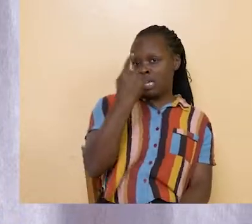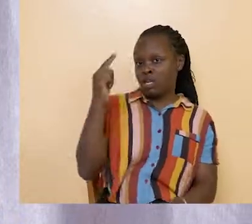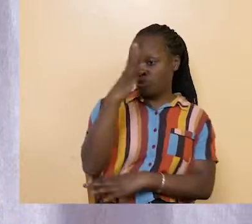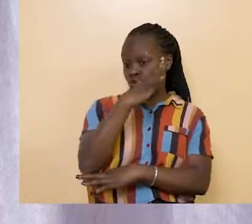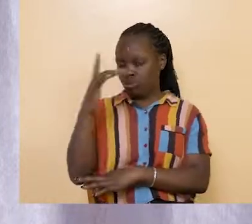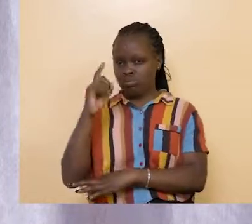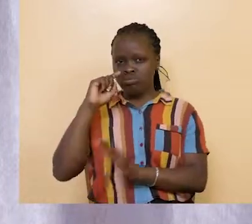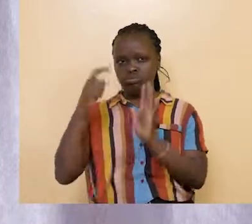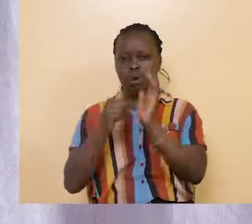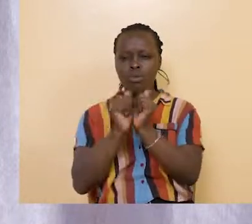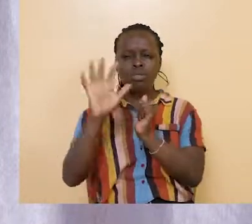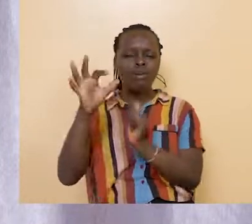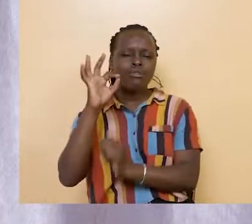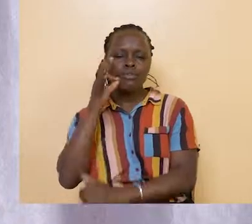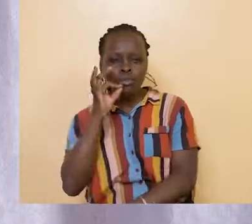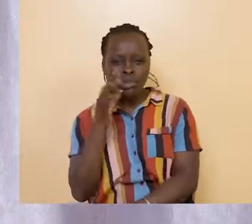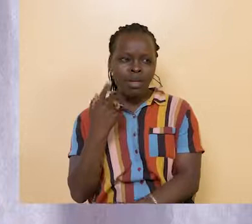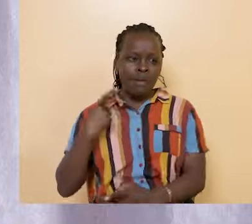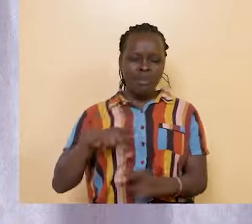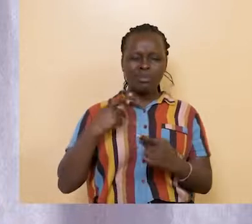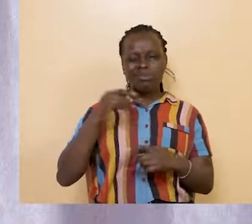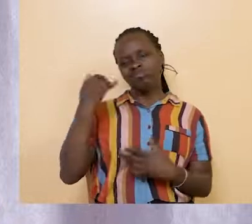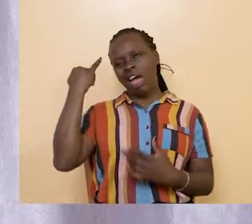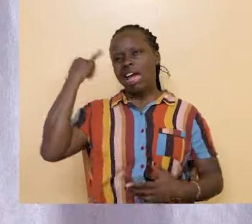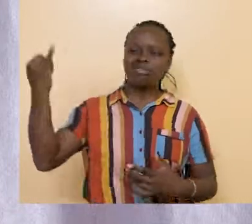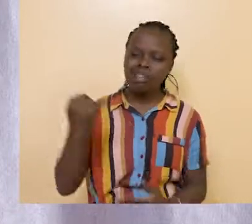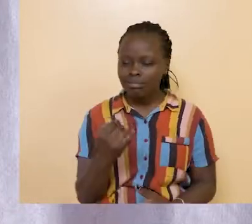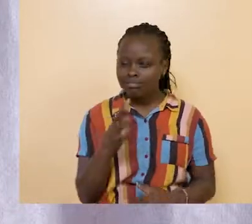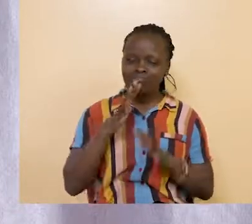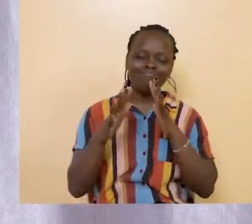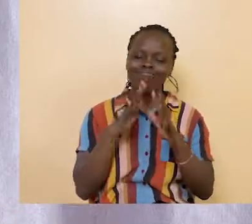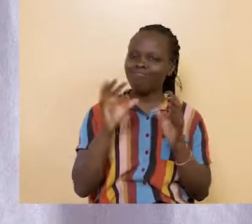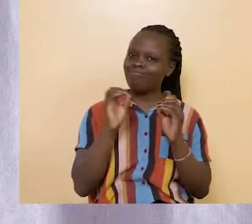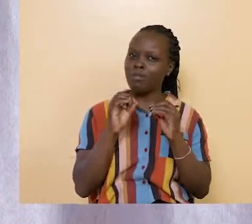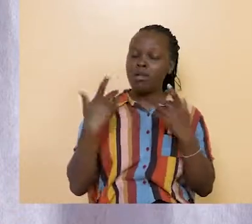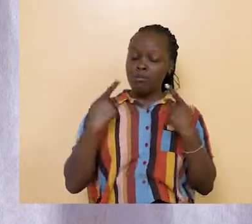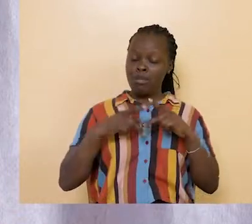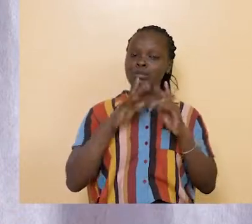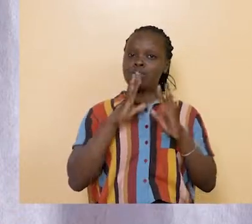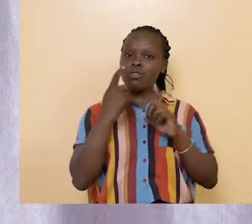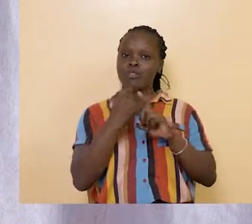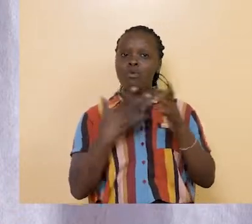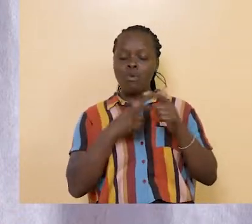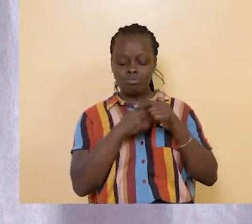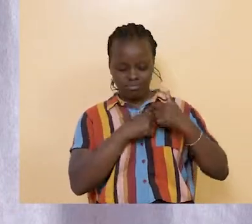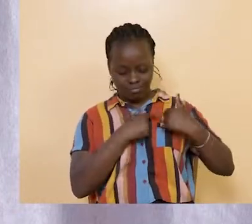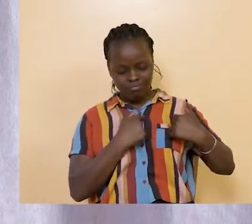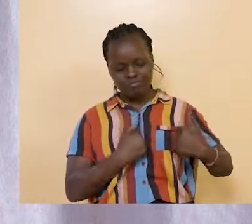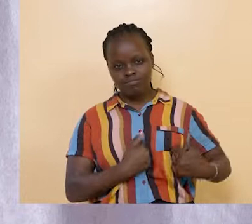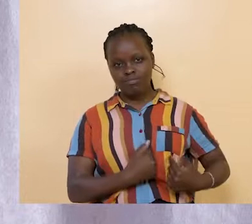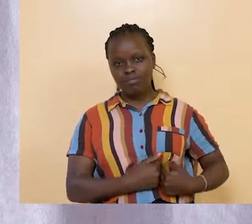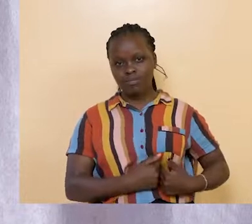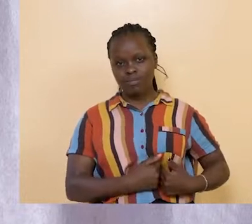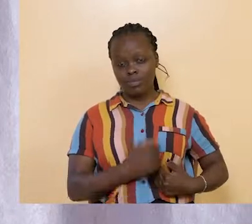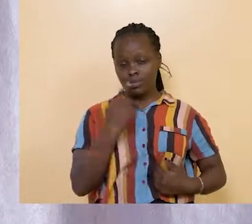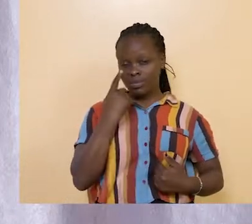fruit. People do not just pick figs from the thorn bushes or grapes from briars. A good man brings good things out